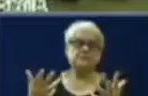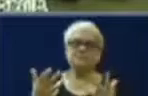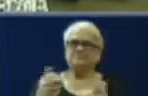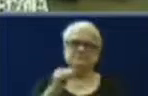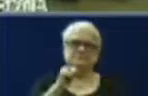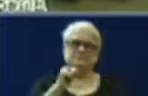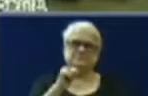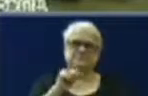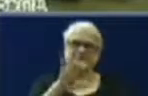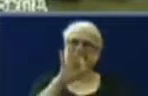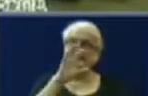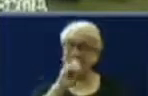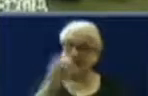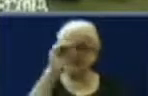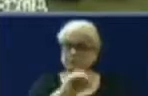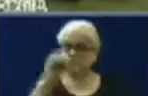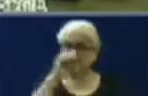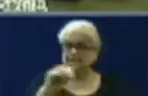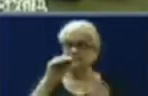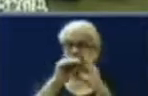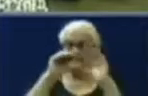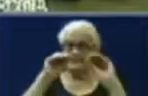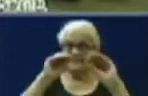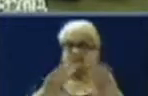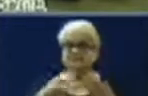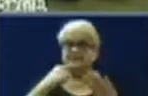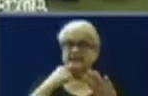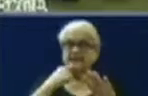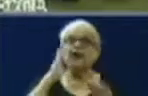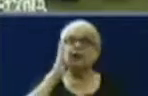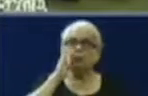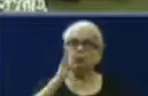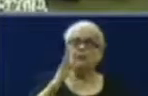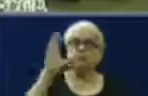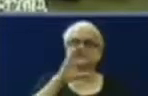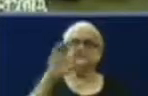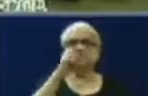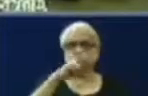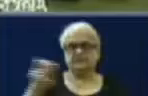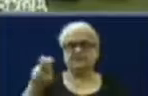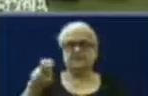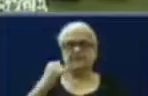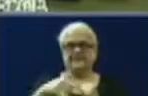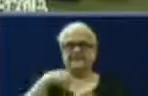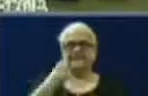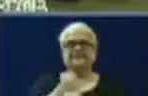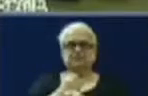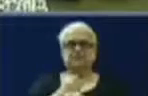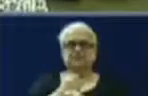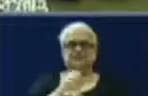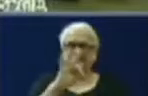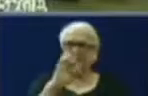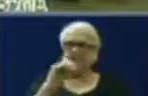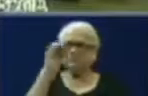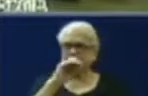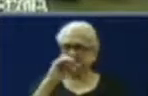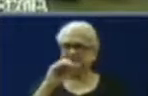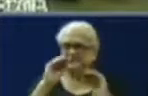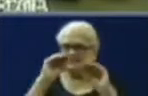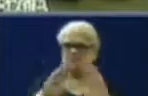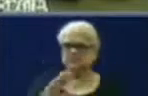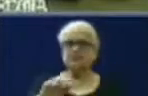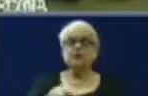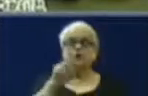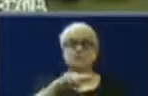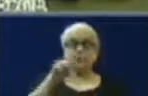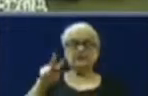news is that 90% of the teachers have already said they will seek a transfer at the end of the school year. Think about that. Of 22